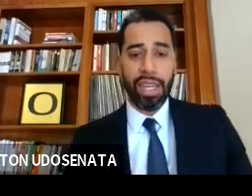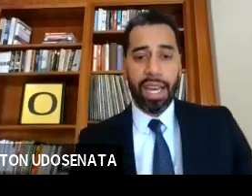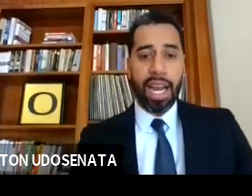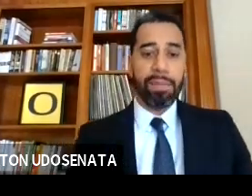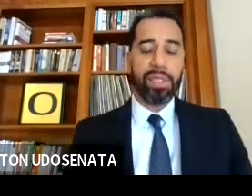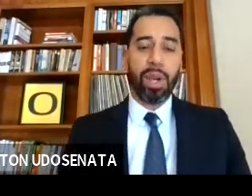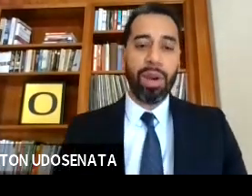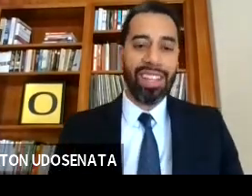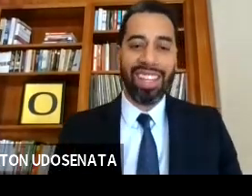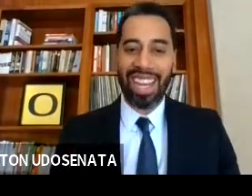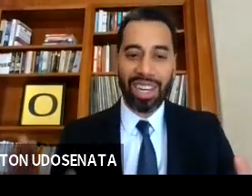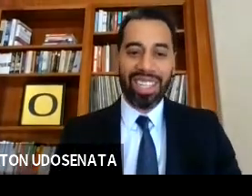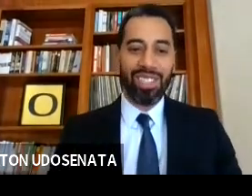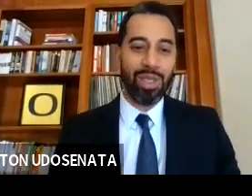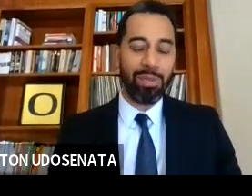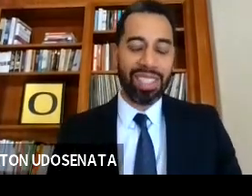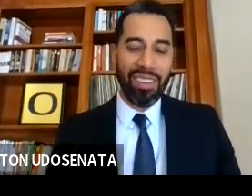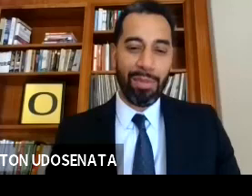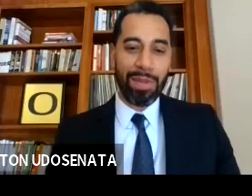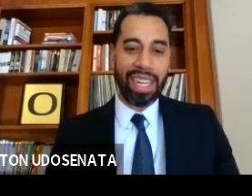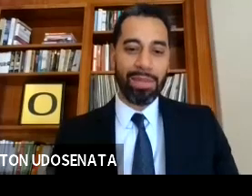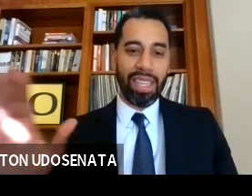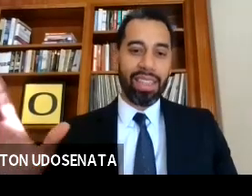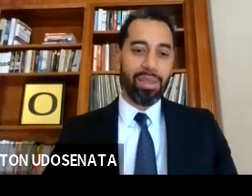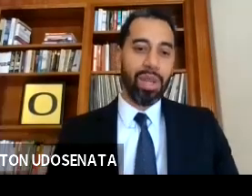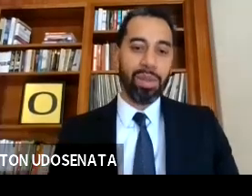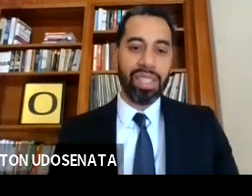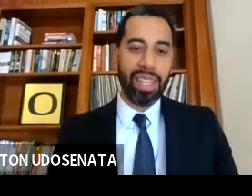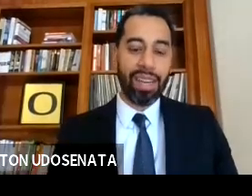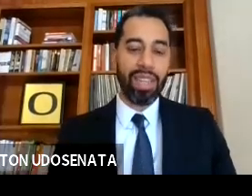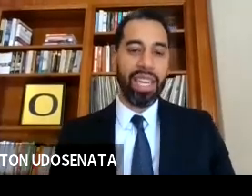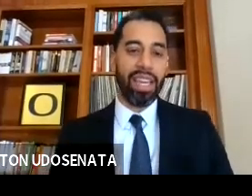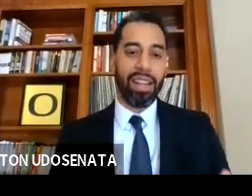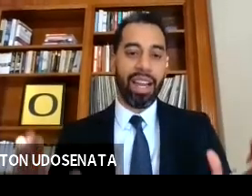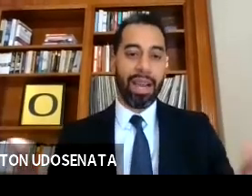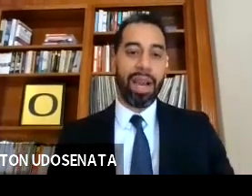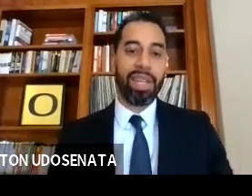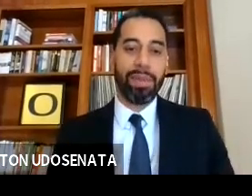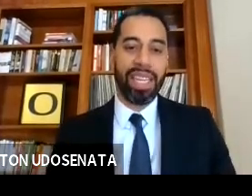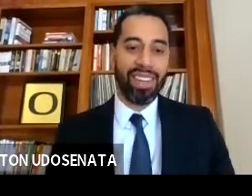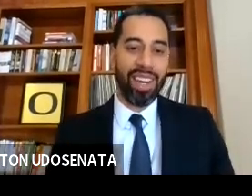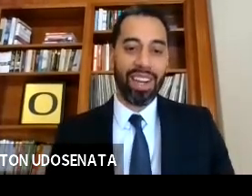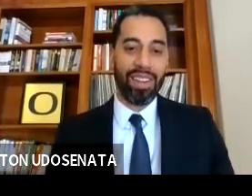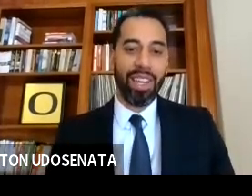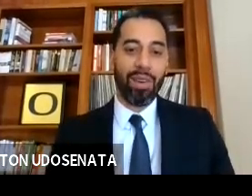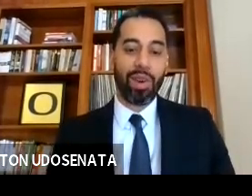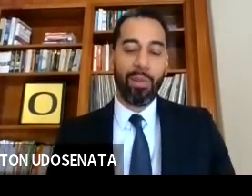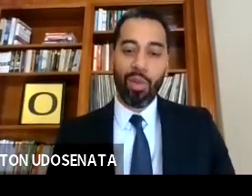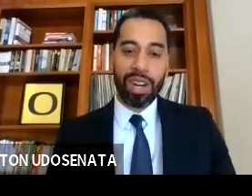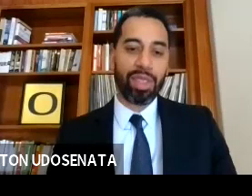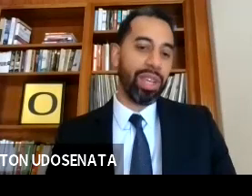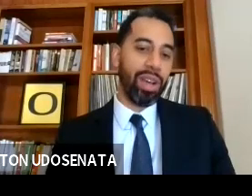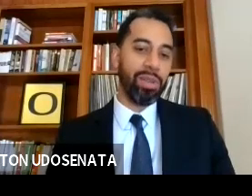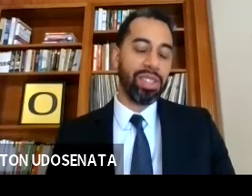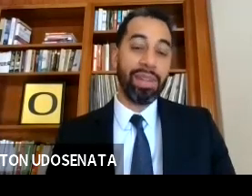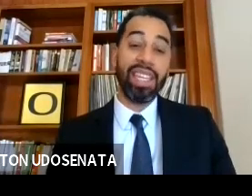answered. And I know I didn't introduce myself, but my name's Ethan Udosinata, and I'm going to be, I'm